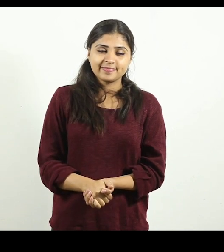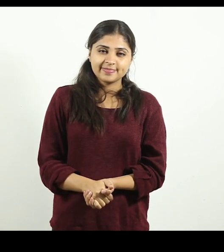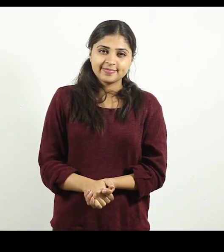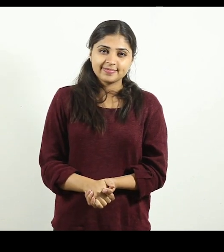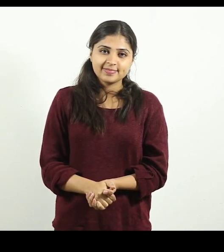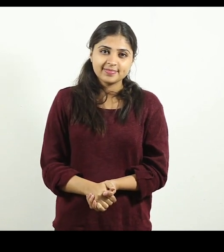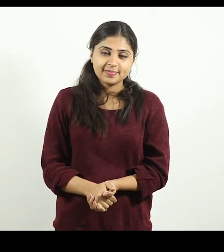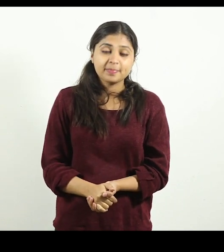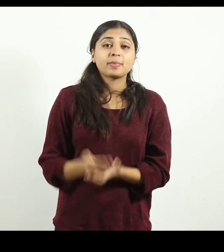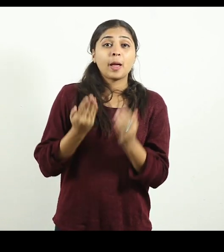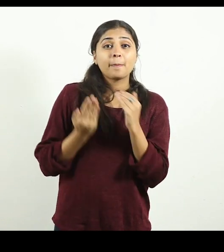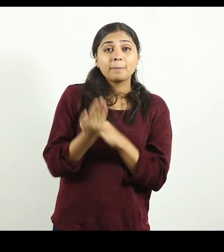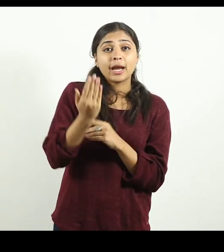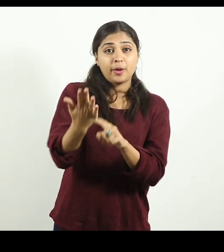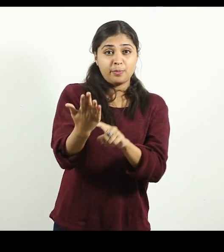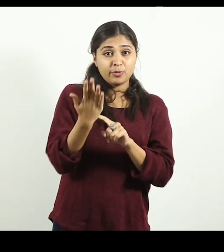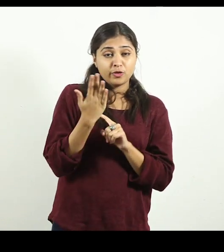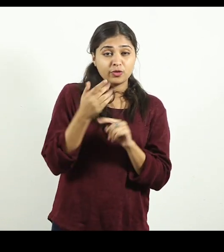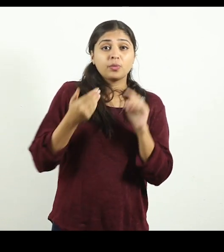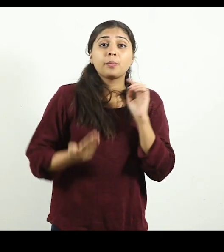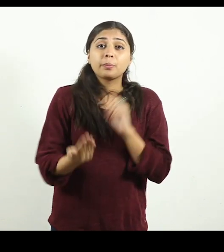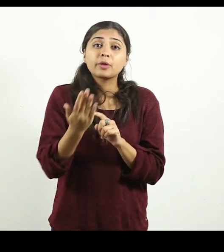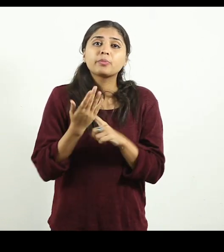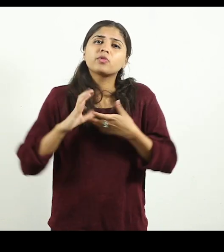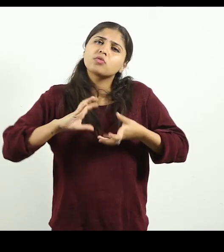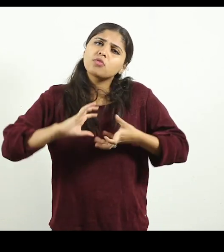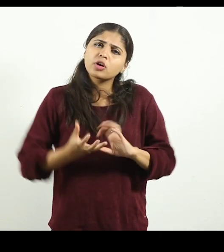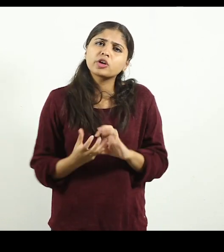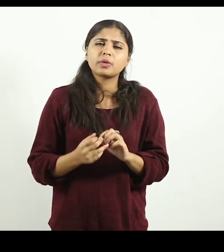Print Preview. Print Preview automatically